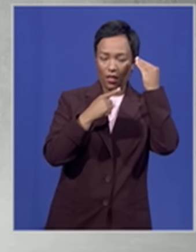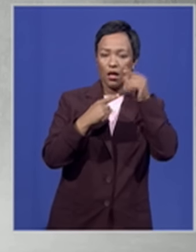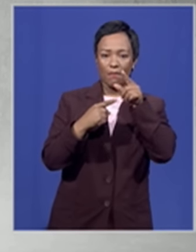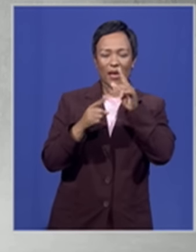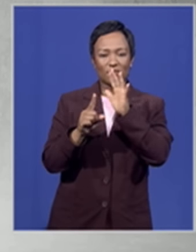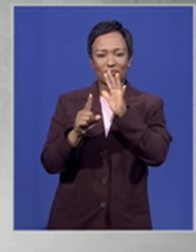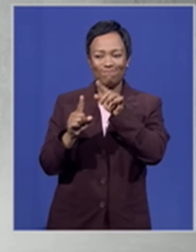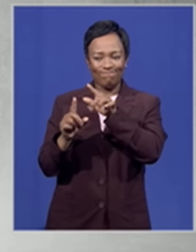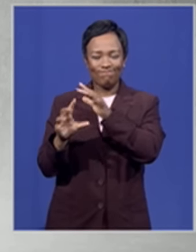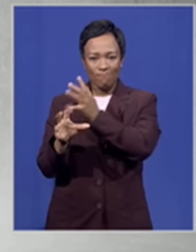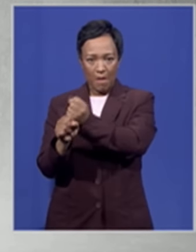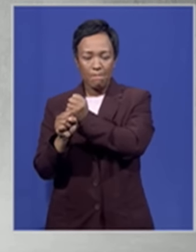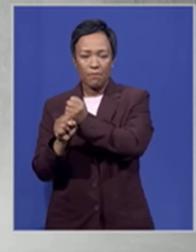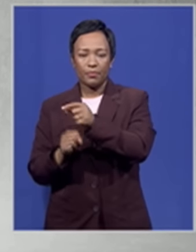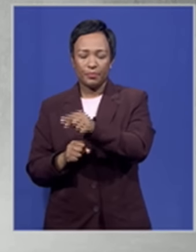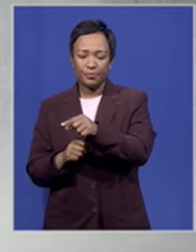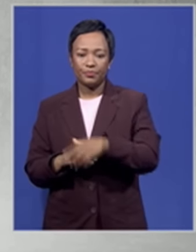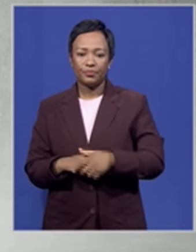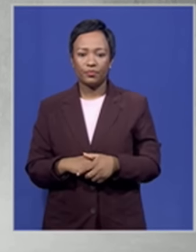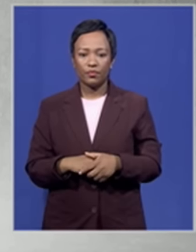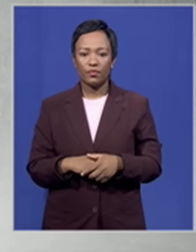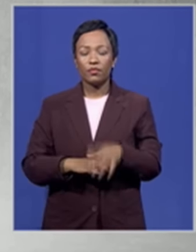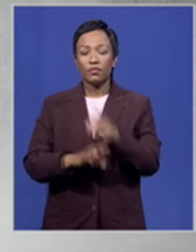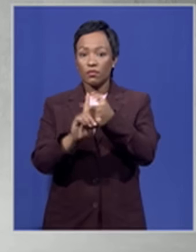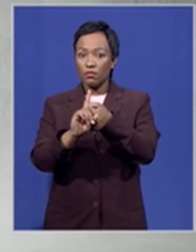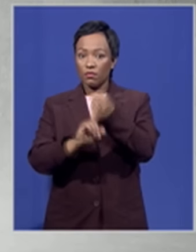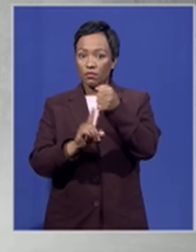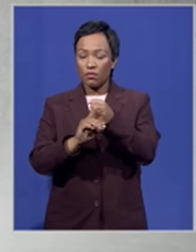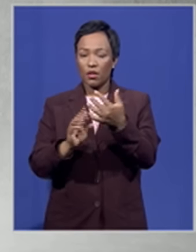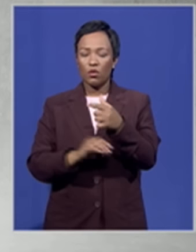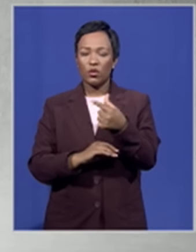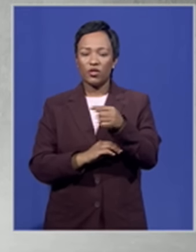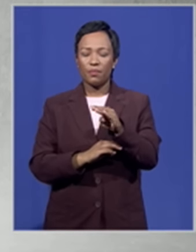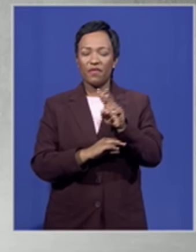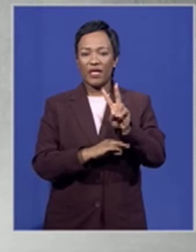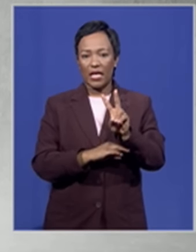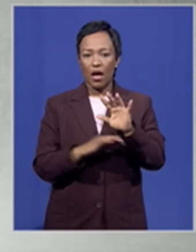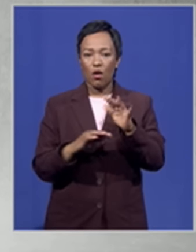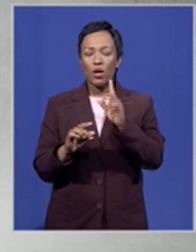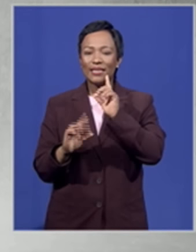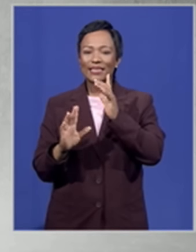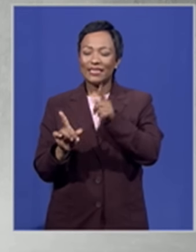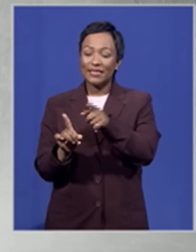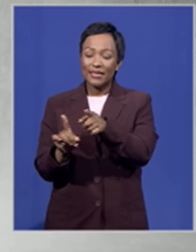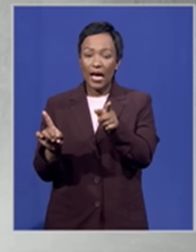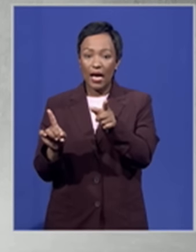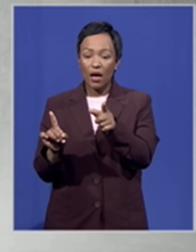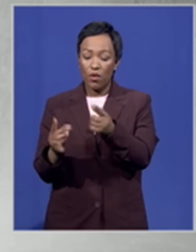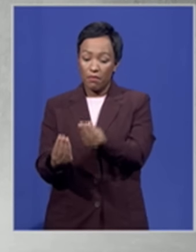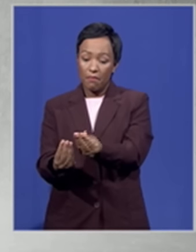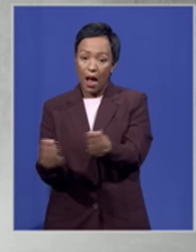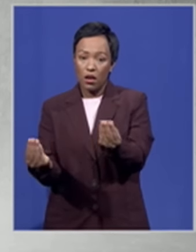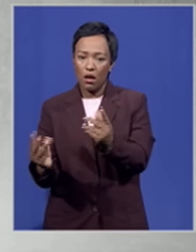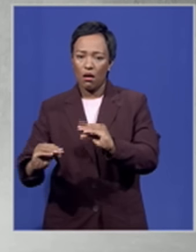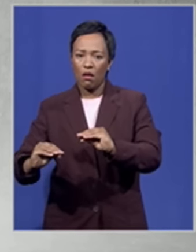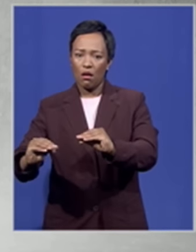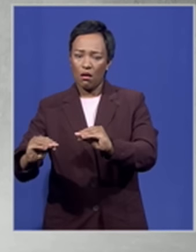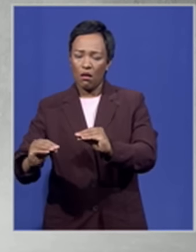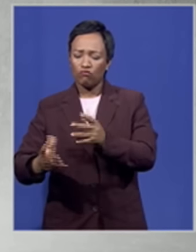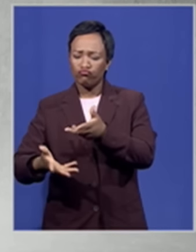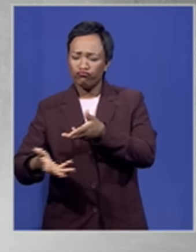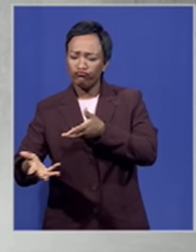ka lwantsha GBV ke ga matitjhere ba rona go sekolo ba ka nna open up le bana ba rona ba khona ho bua bana ba ka kgona